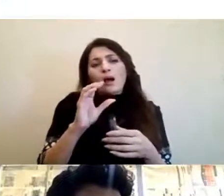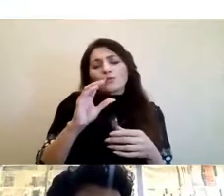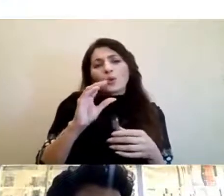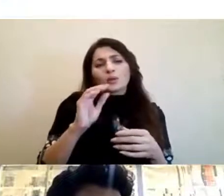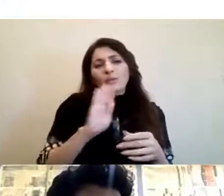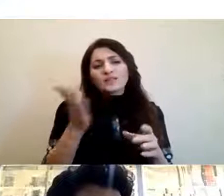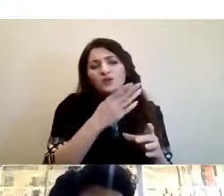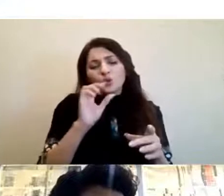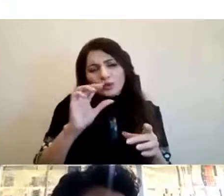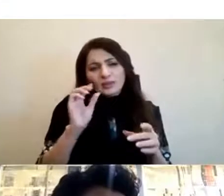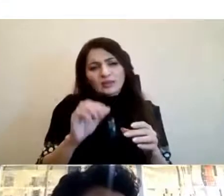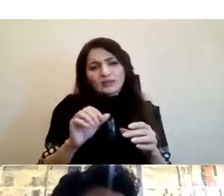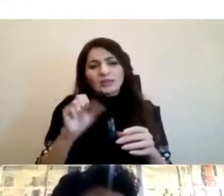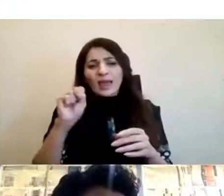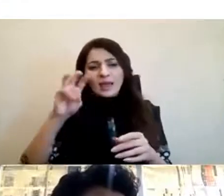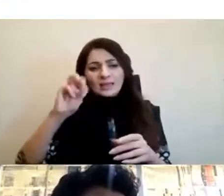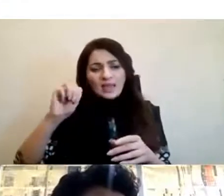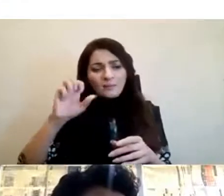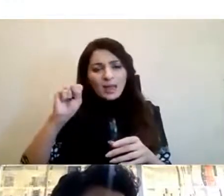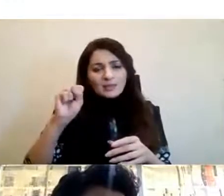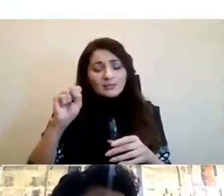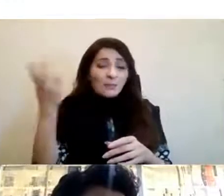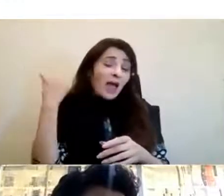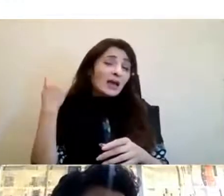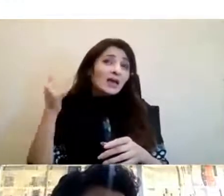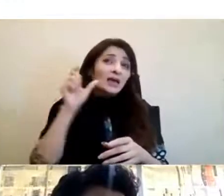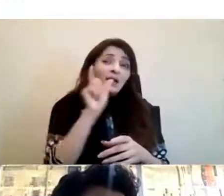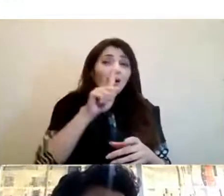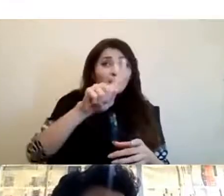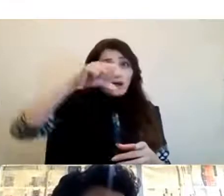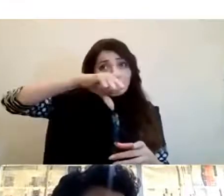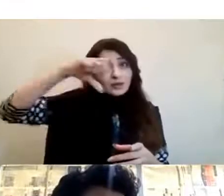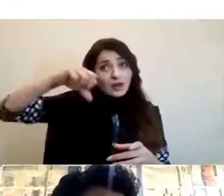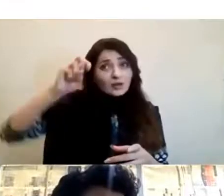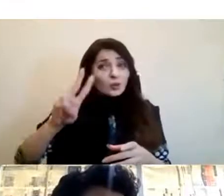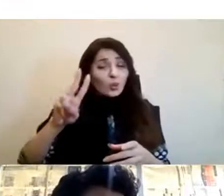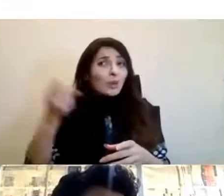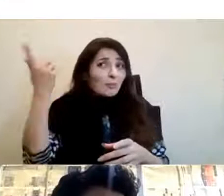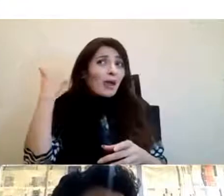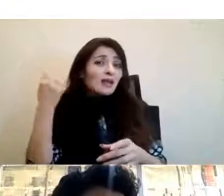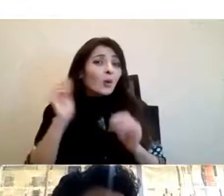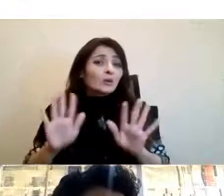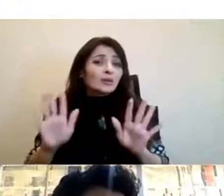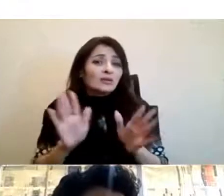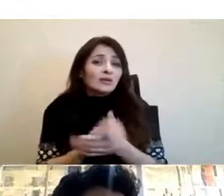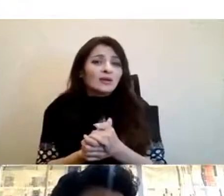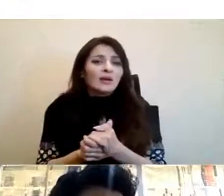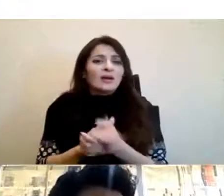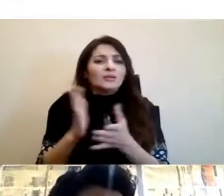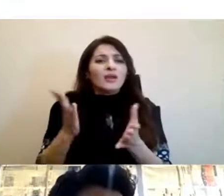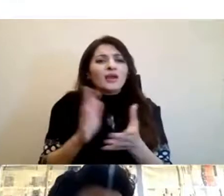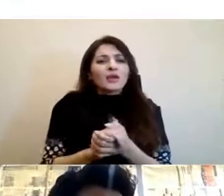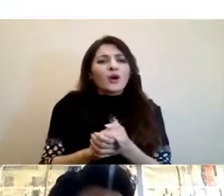possibly, and this came way back in 1992 with the second generation, was itself something where people could